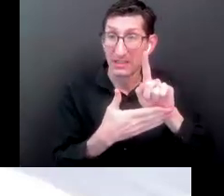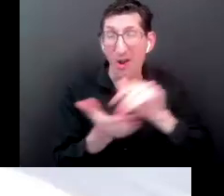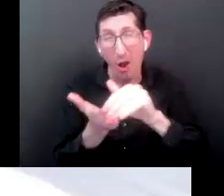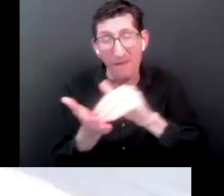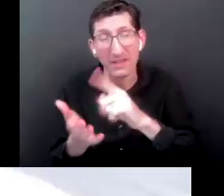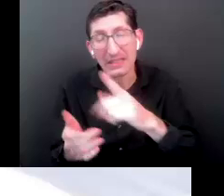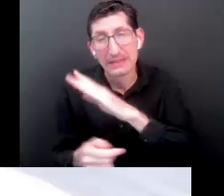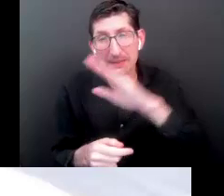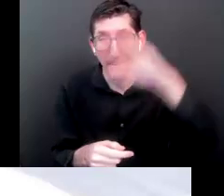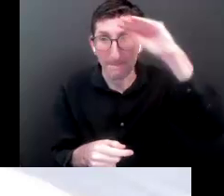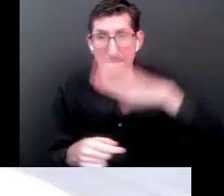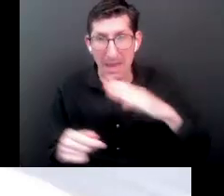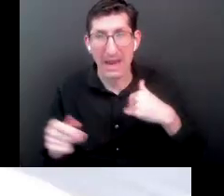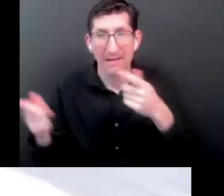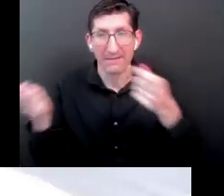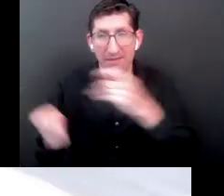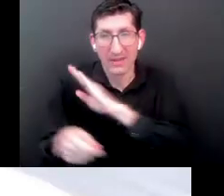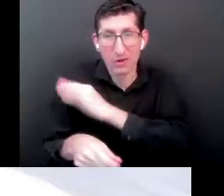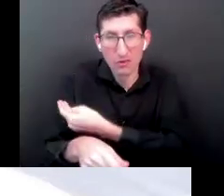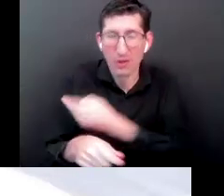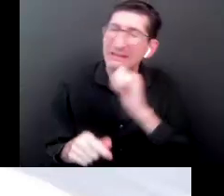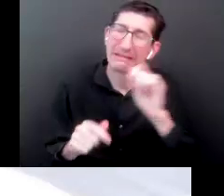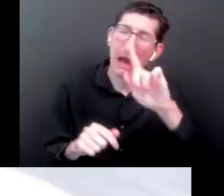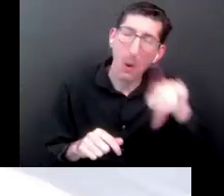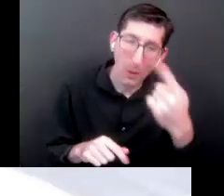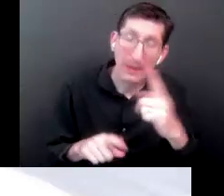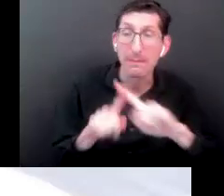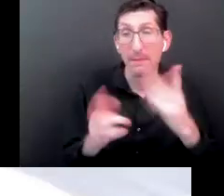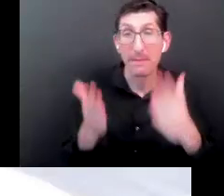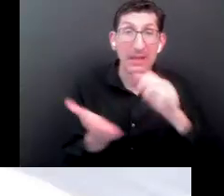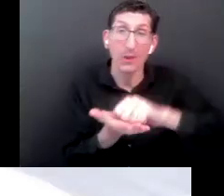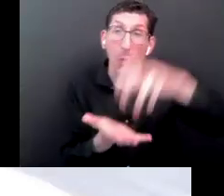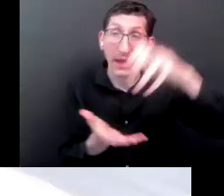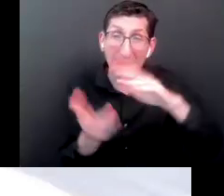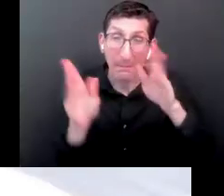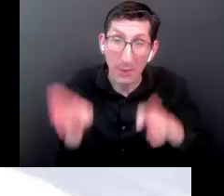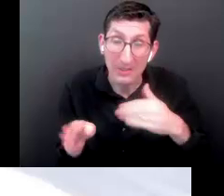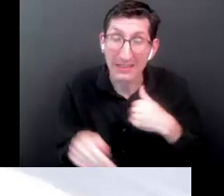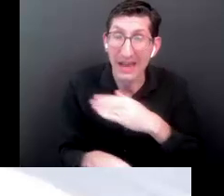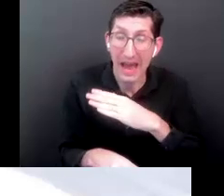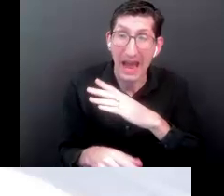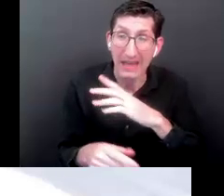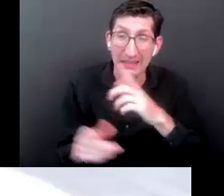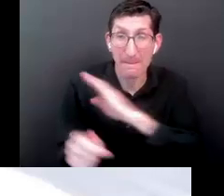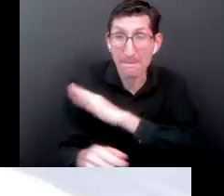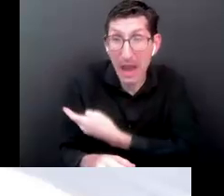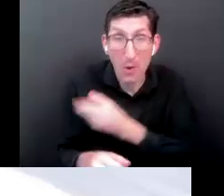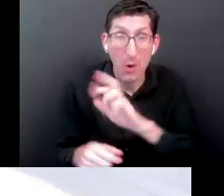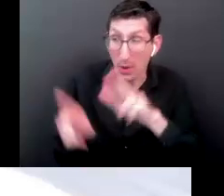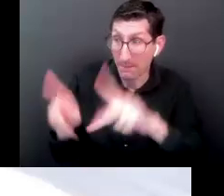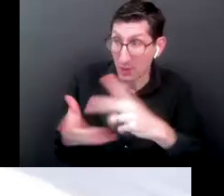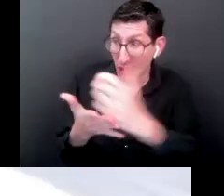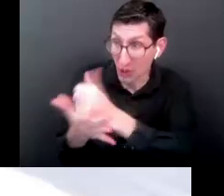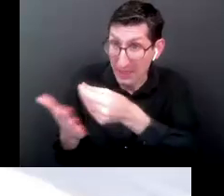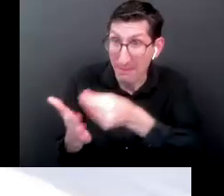dominance, but it's not just that, right? It could be the person with the wealth in the family. It could be the person that's earning income for the family, right?